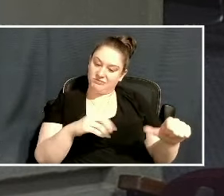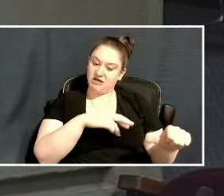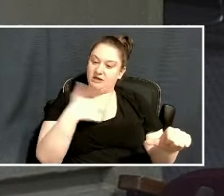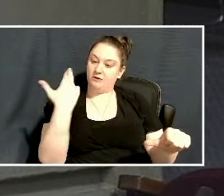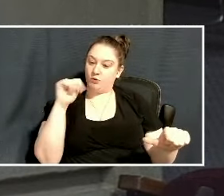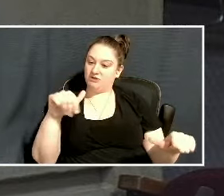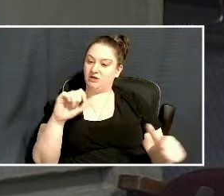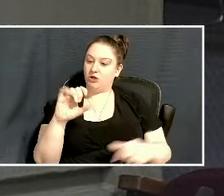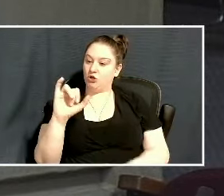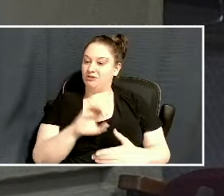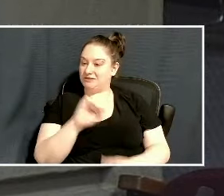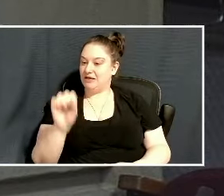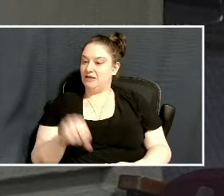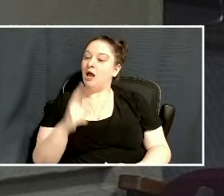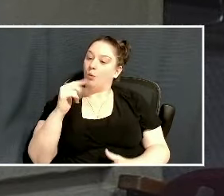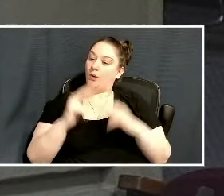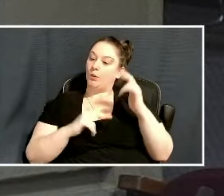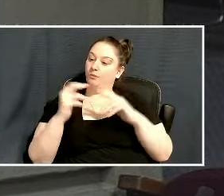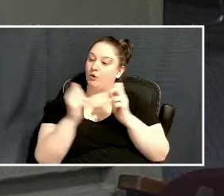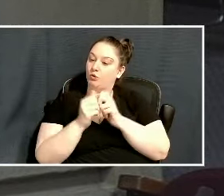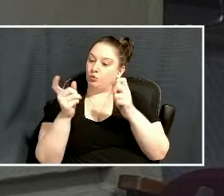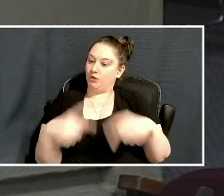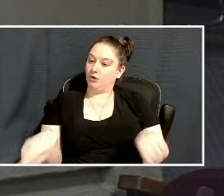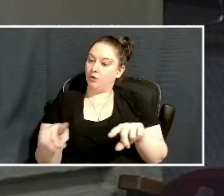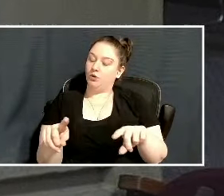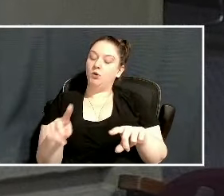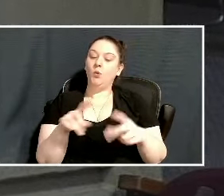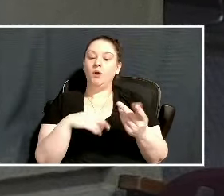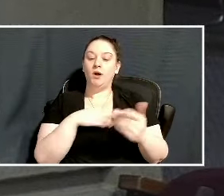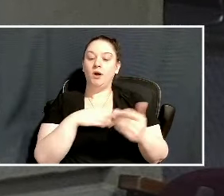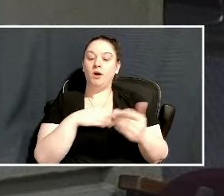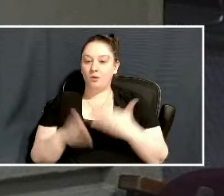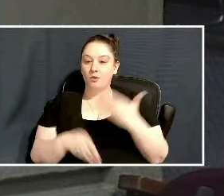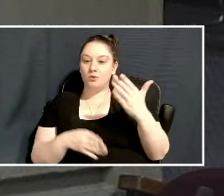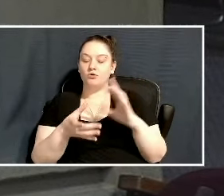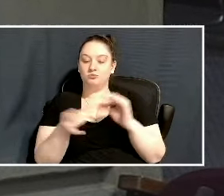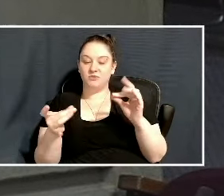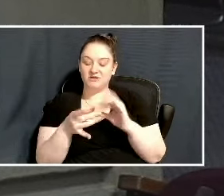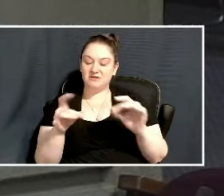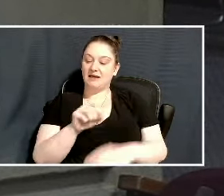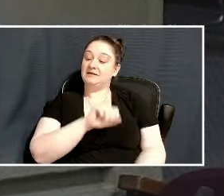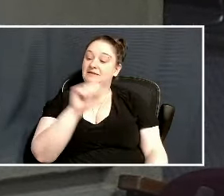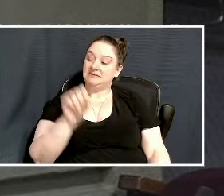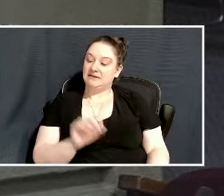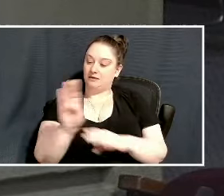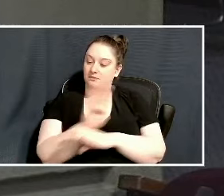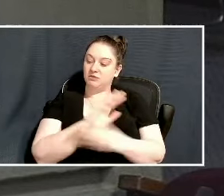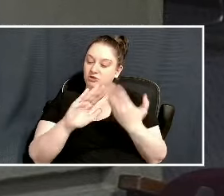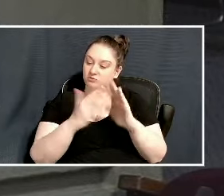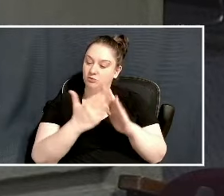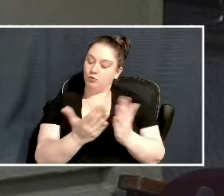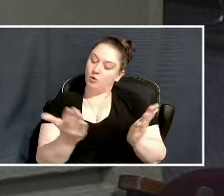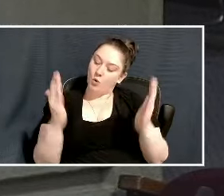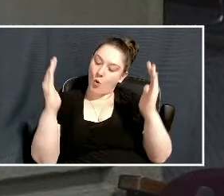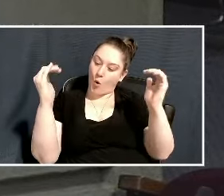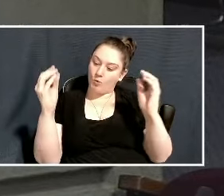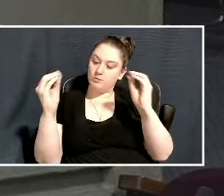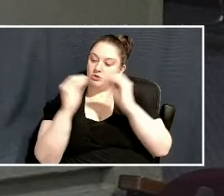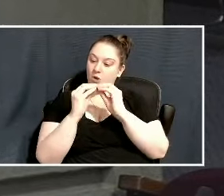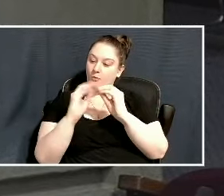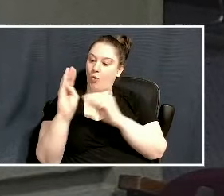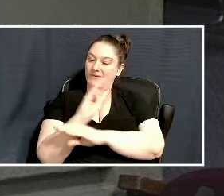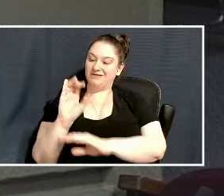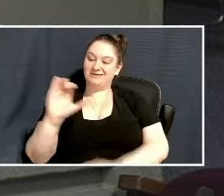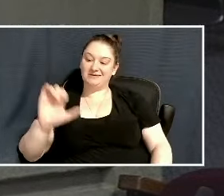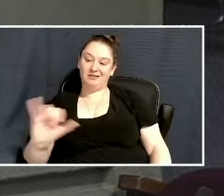you. And I will close by saying the Salem business community hopes that many more Avello types locate to the